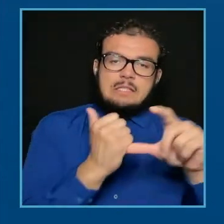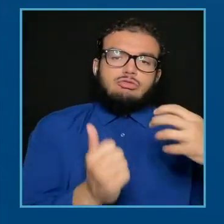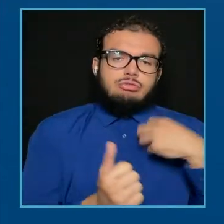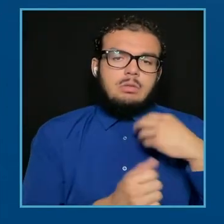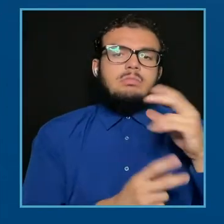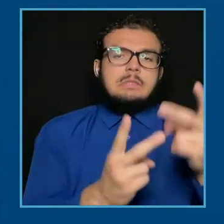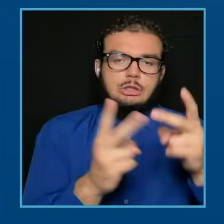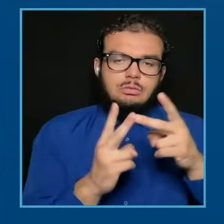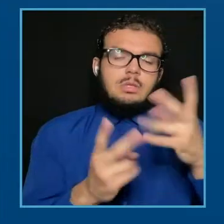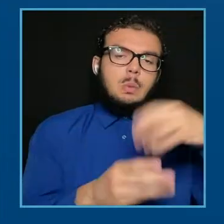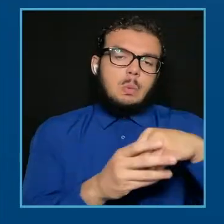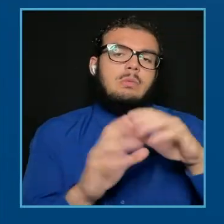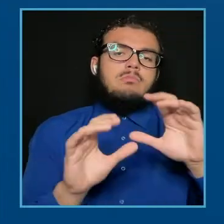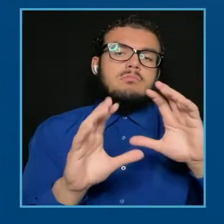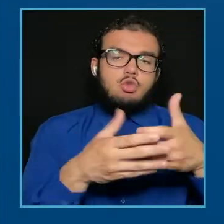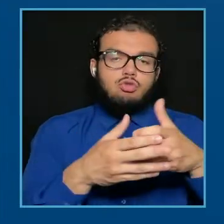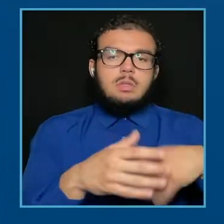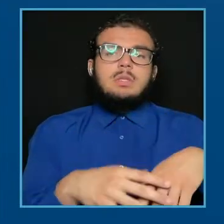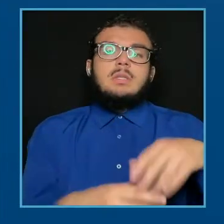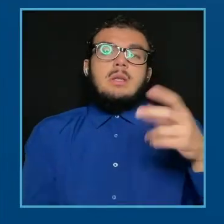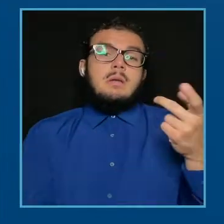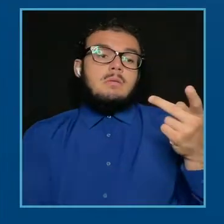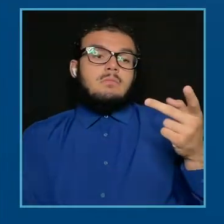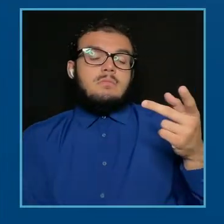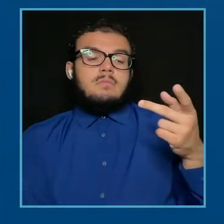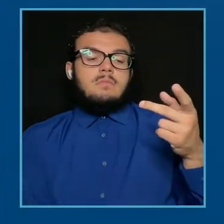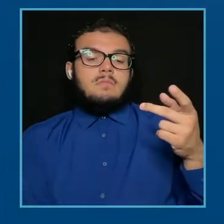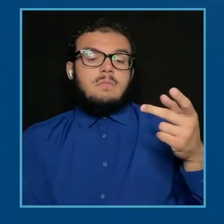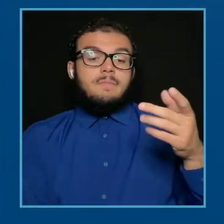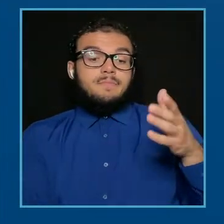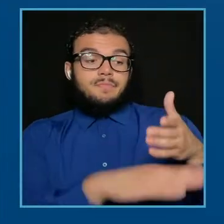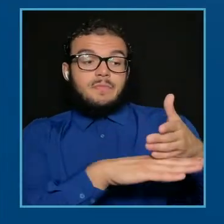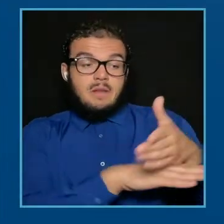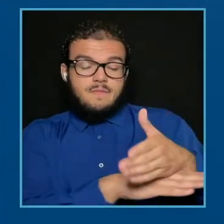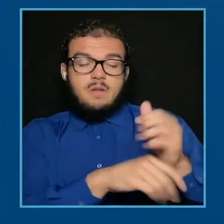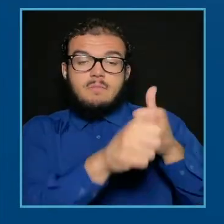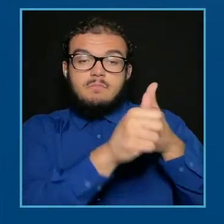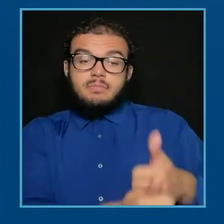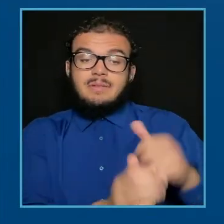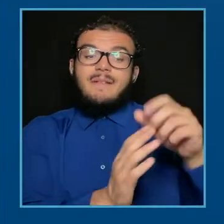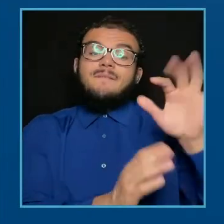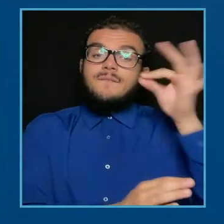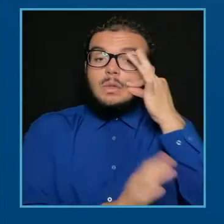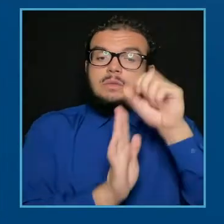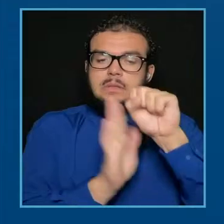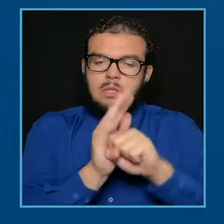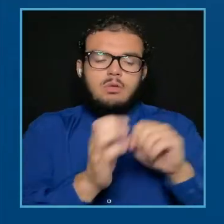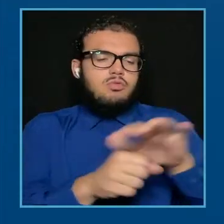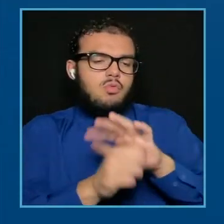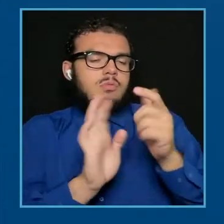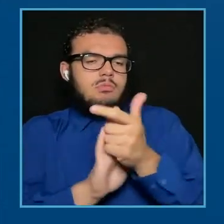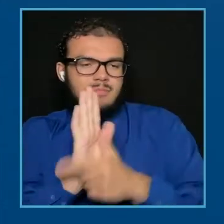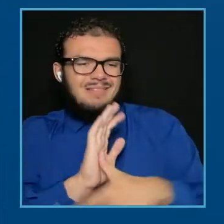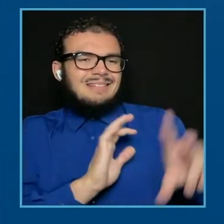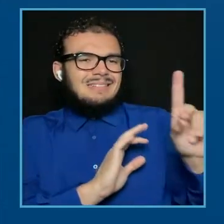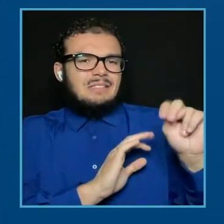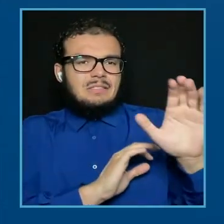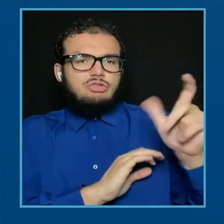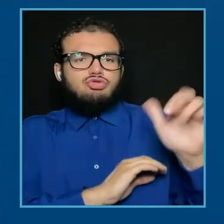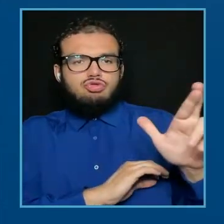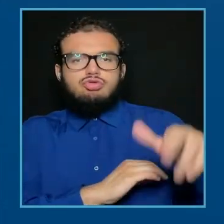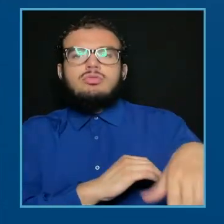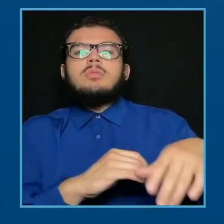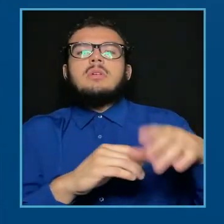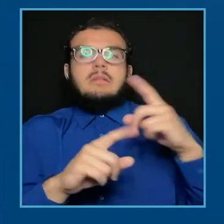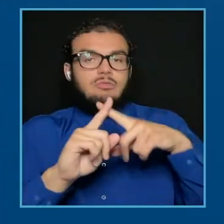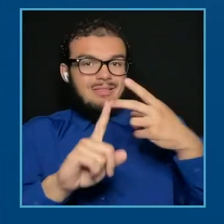of the party. Now, per Roberts, after applicable federal, state, and local laws, the DNC's charter, or in this case constitution, is the